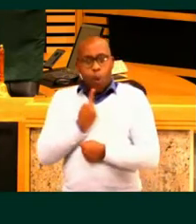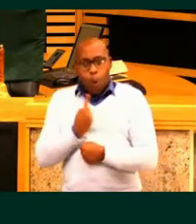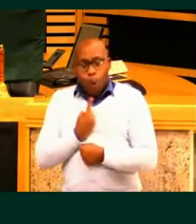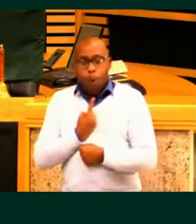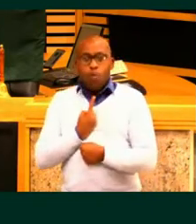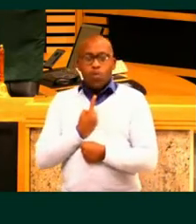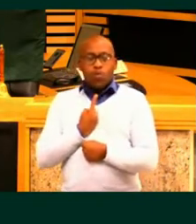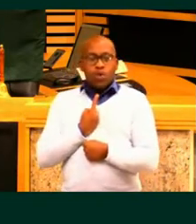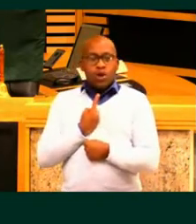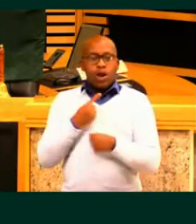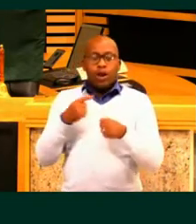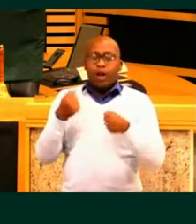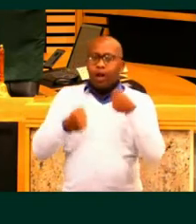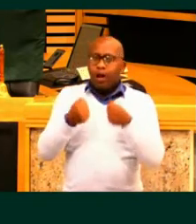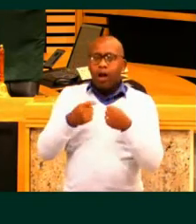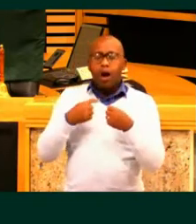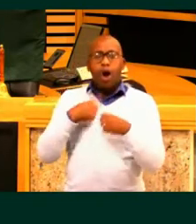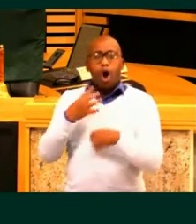disability